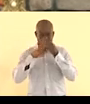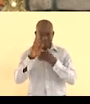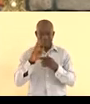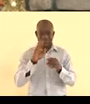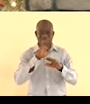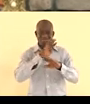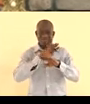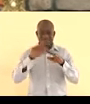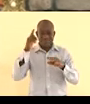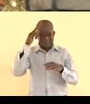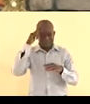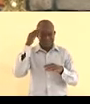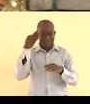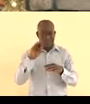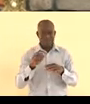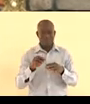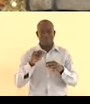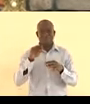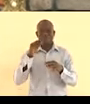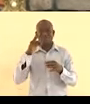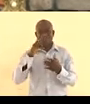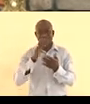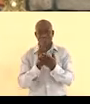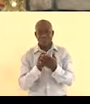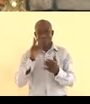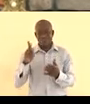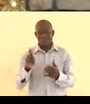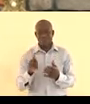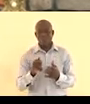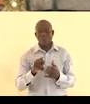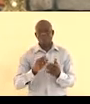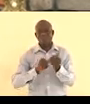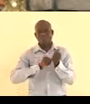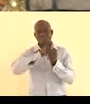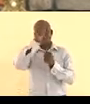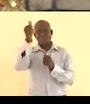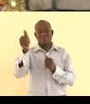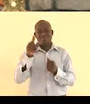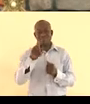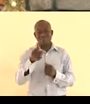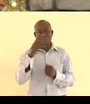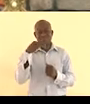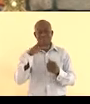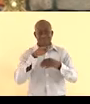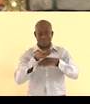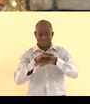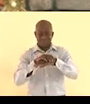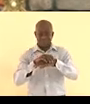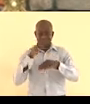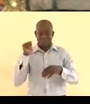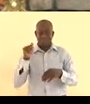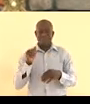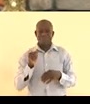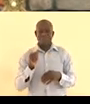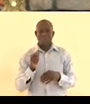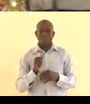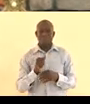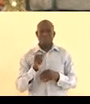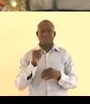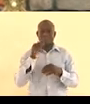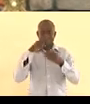of somebody far away. I'm saying you are called to be. Aha. So when I'm talking of